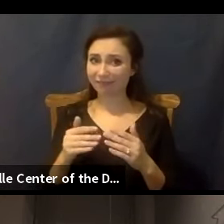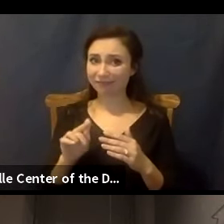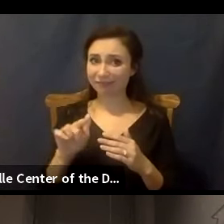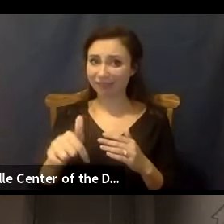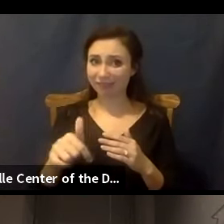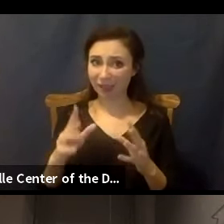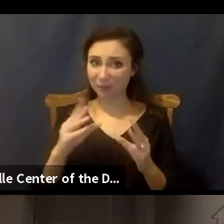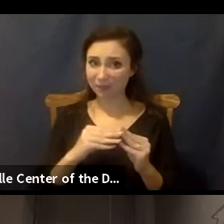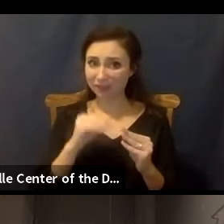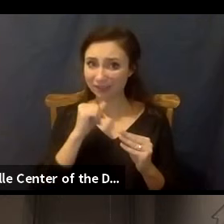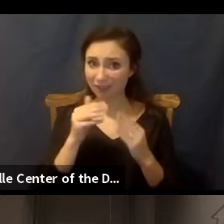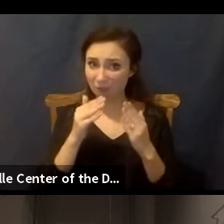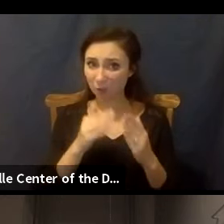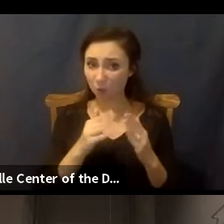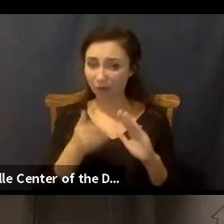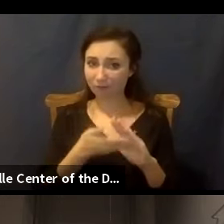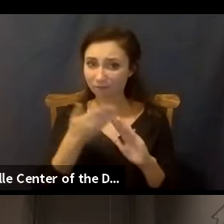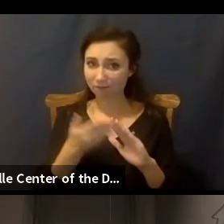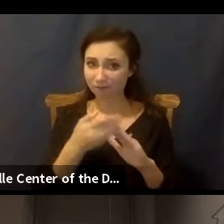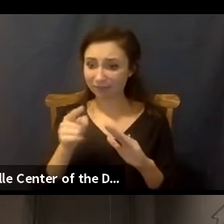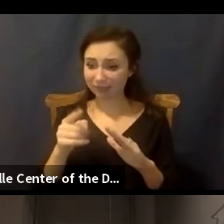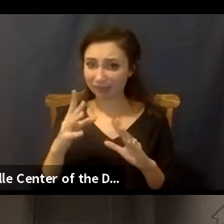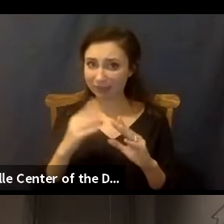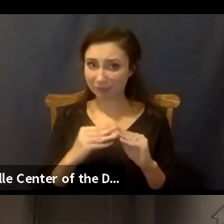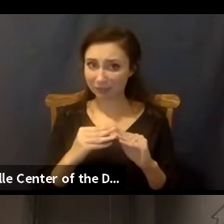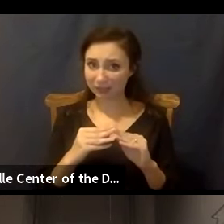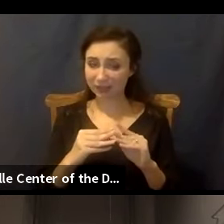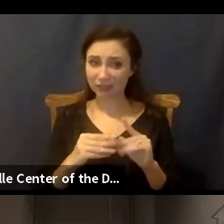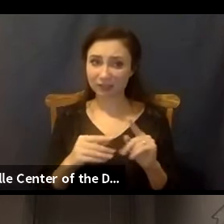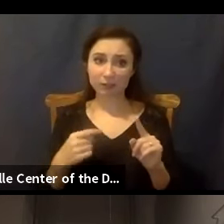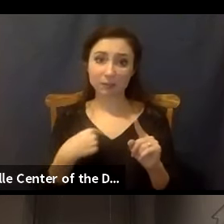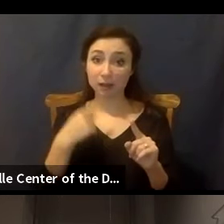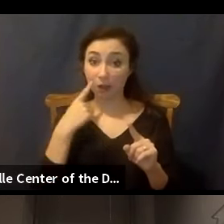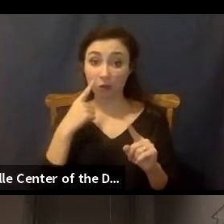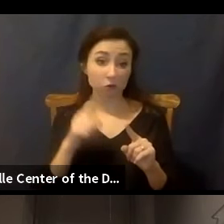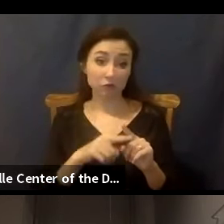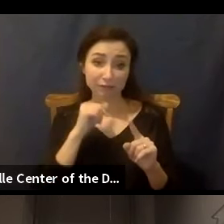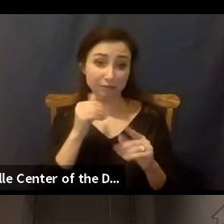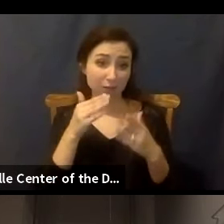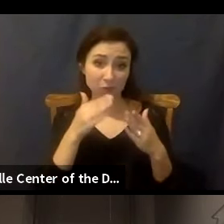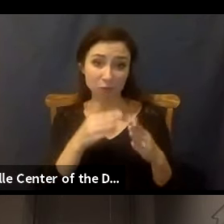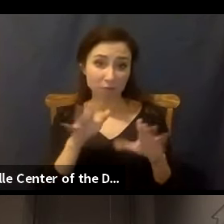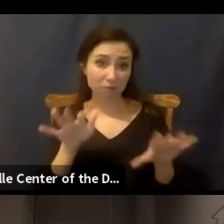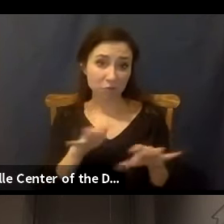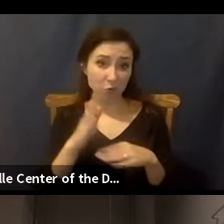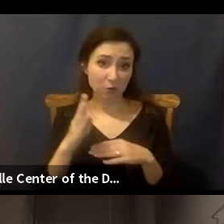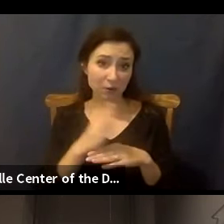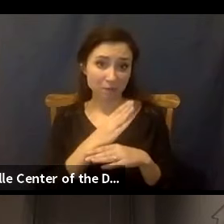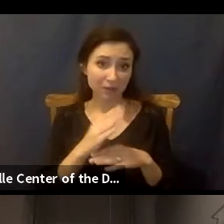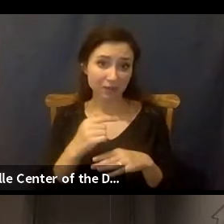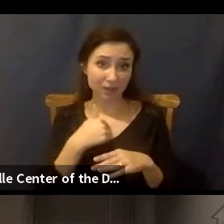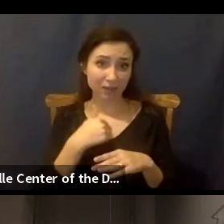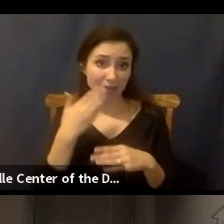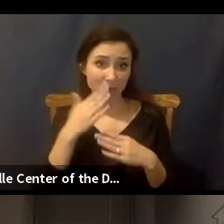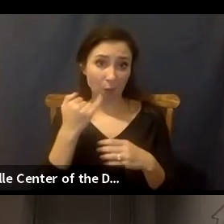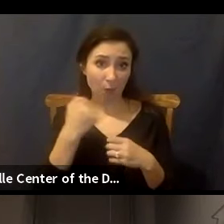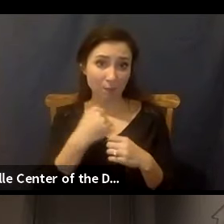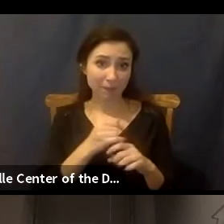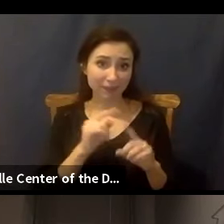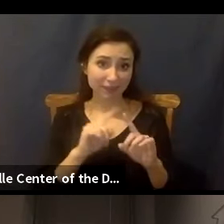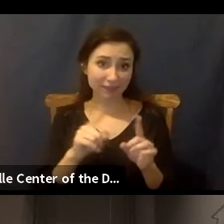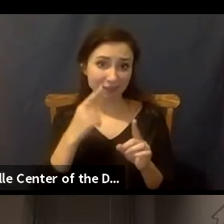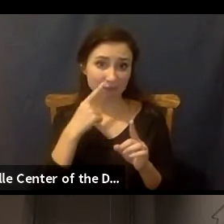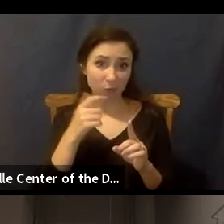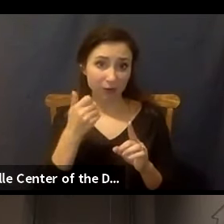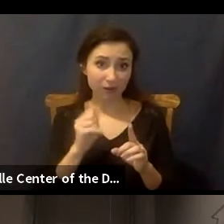that's not the way we've conducted this meeting. I agree. It's not the way you've been conducting business. I'm not sure it makes any difference in any